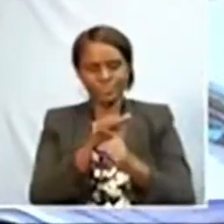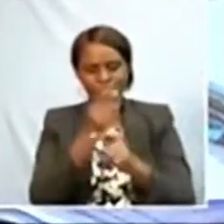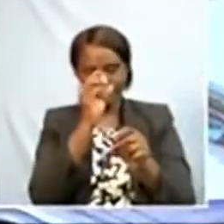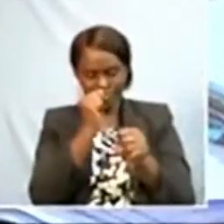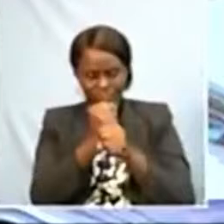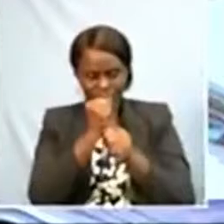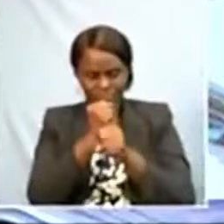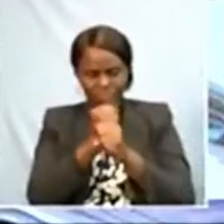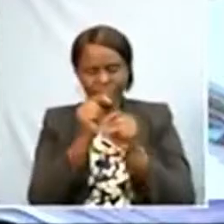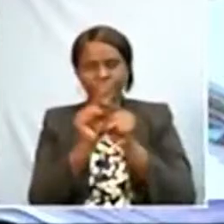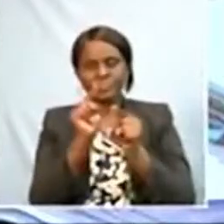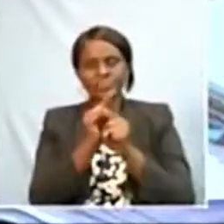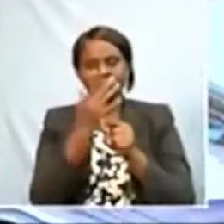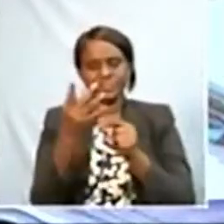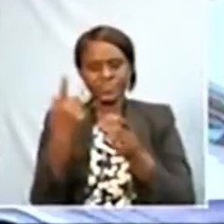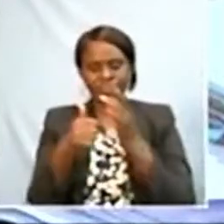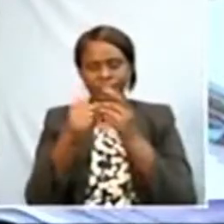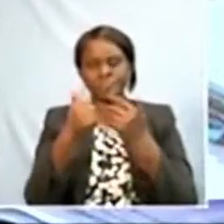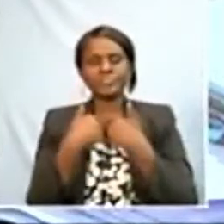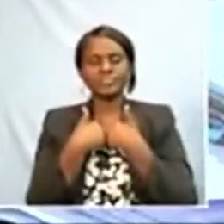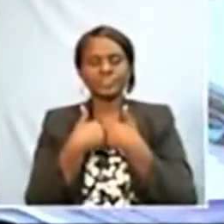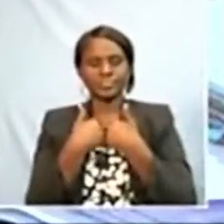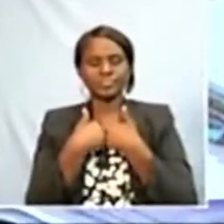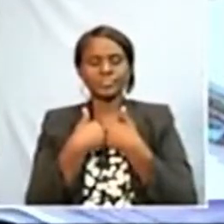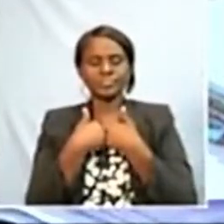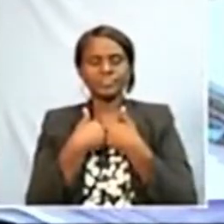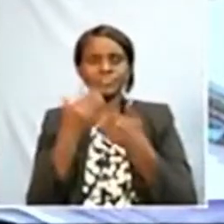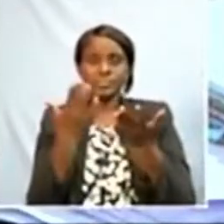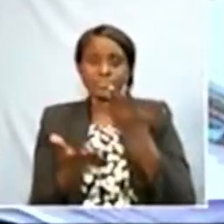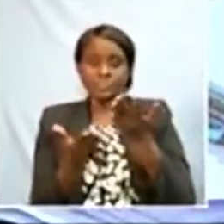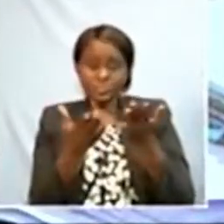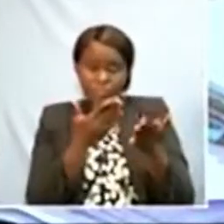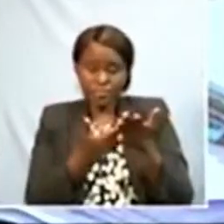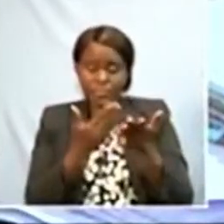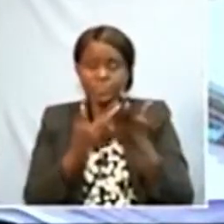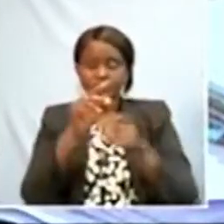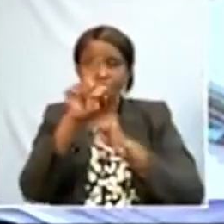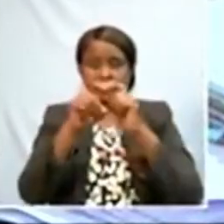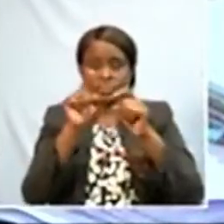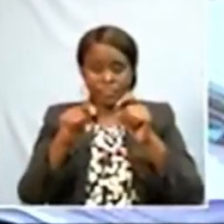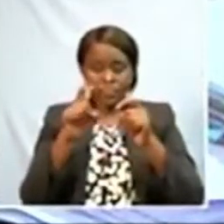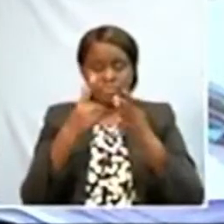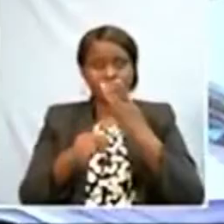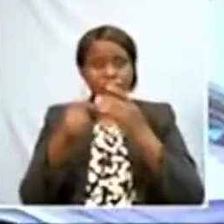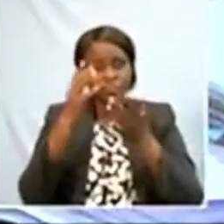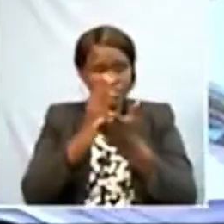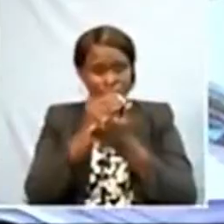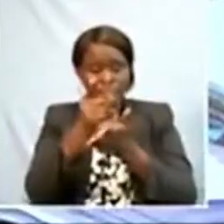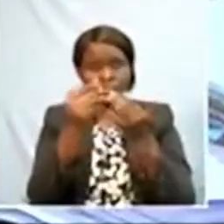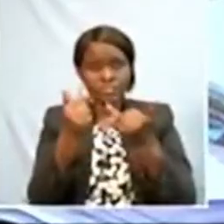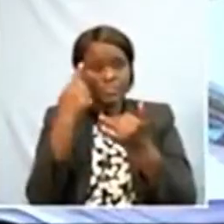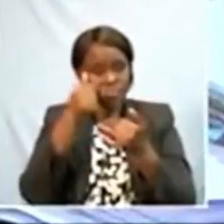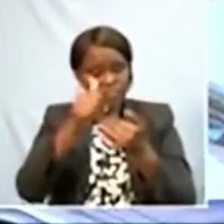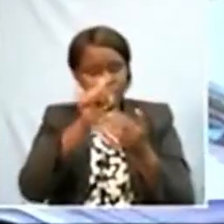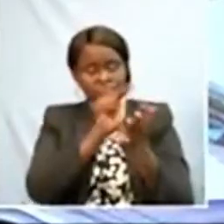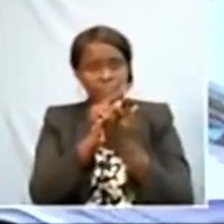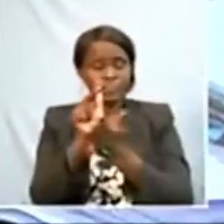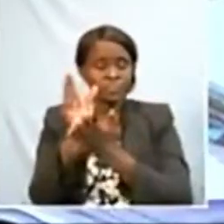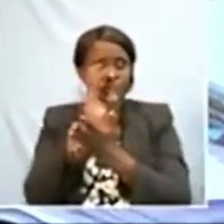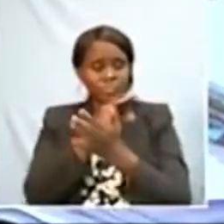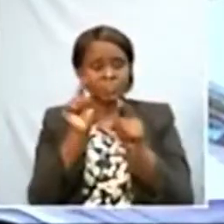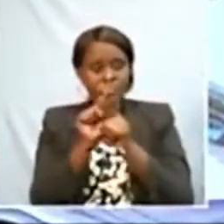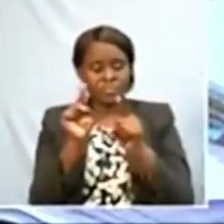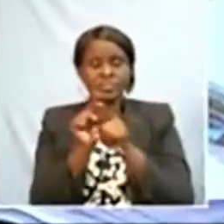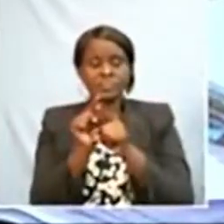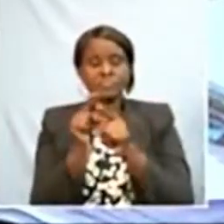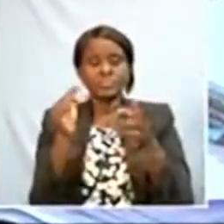the same thing that you have been doing? Maybe that is the question we need to answer. What will stop you now for you signing and